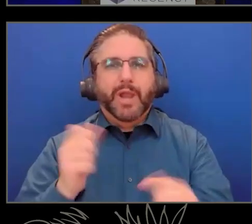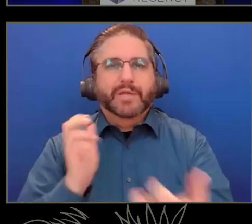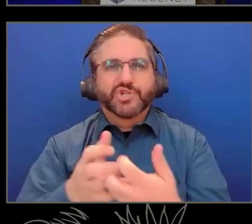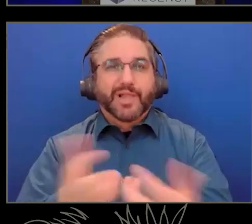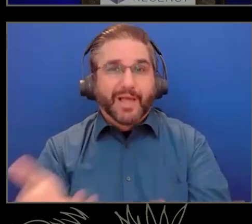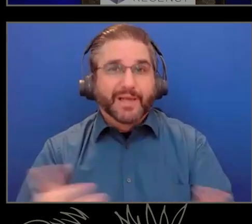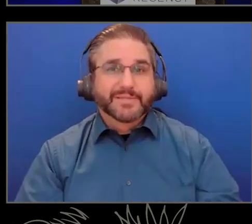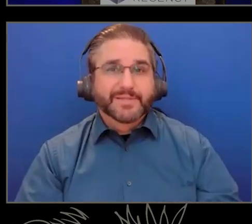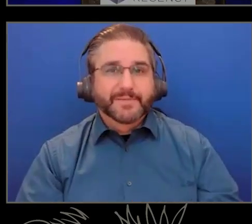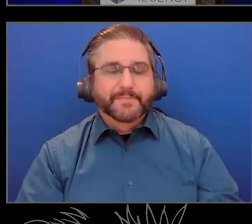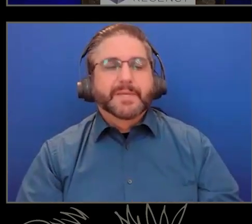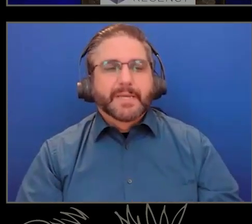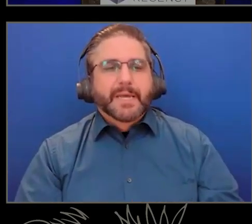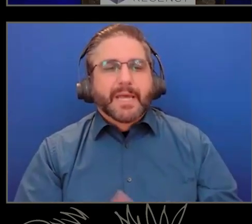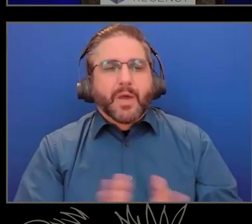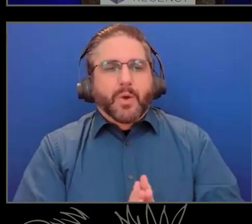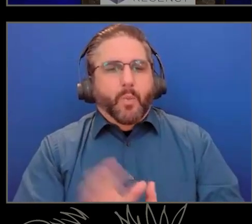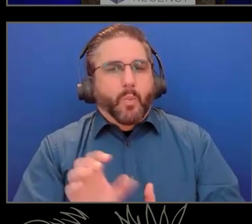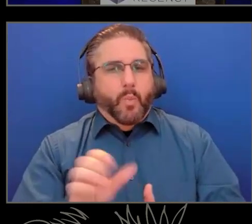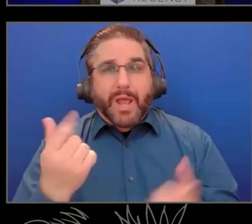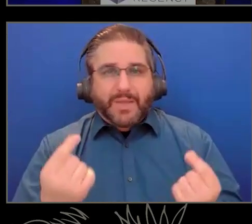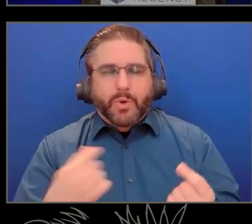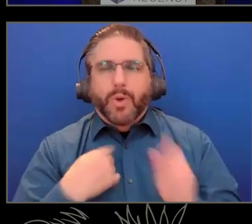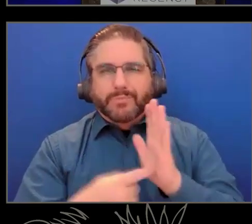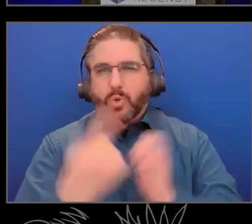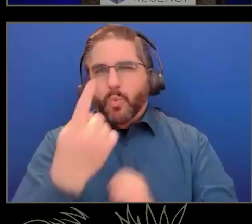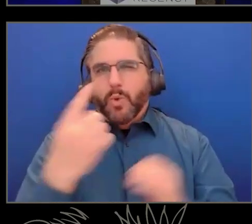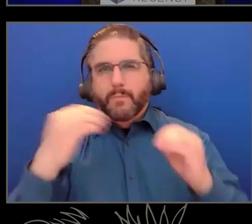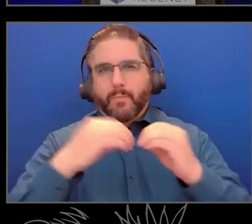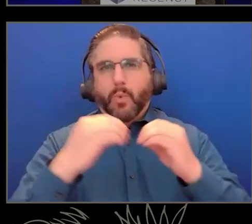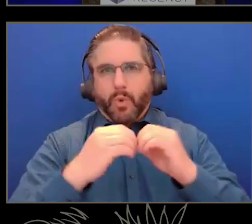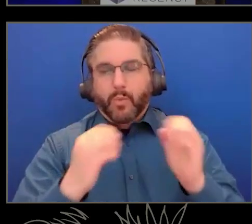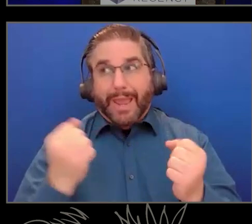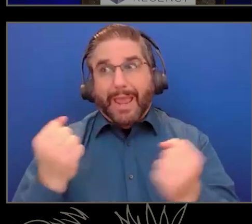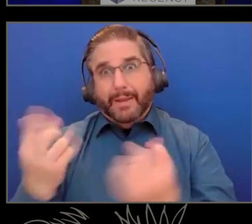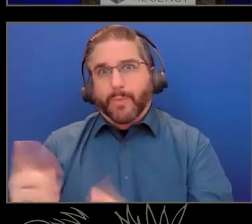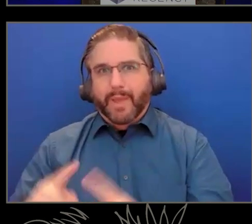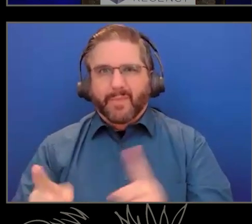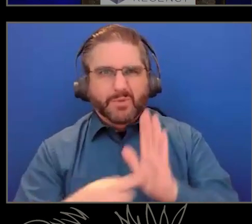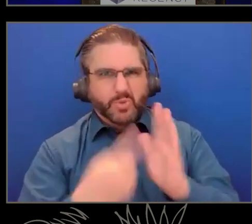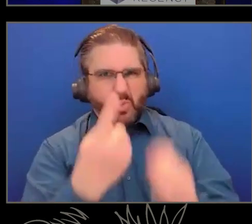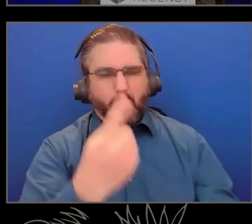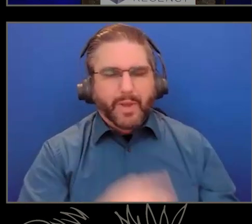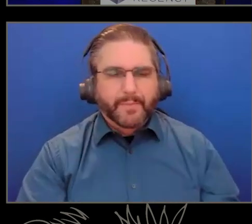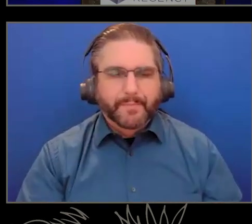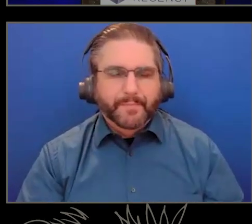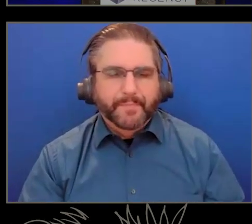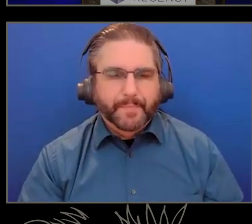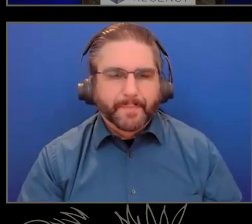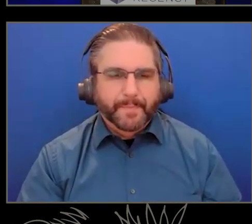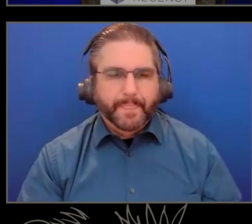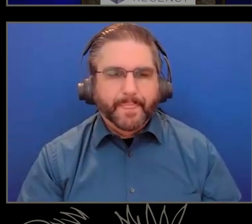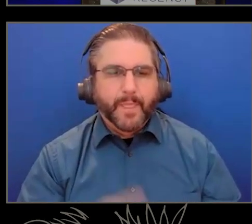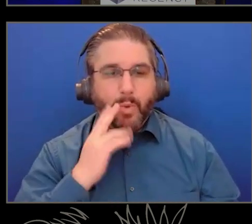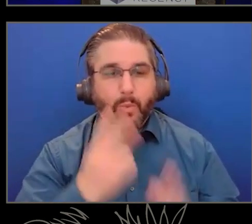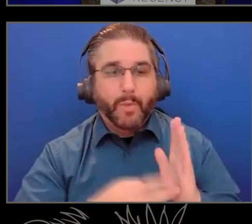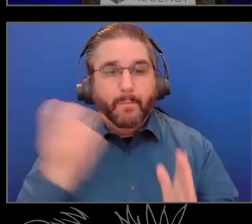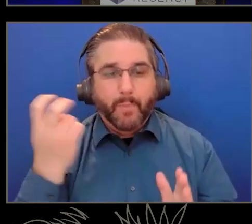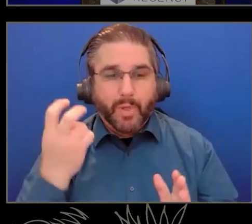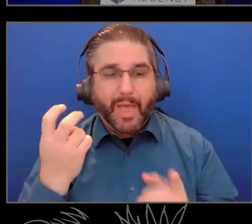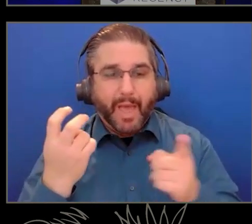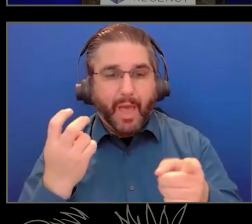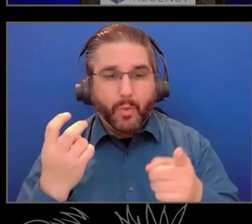We can do one more, well, we can do a lot of things, but we're going to do one more little thing. So now we're going to pull out this